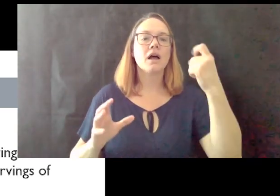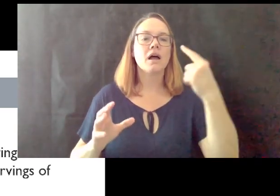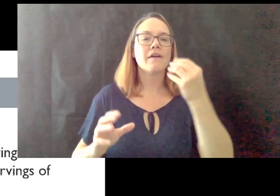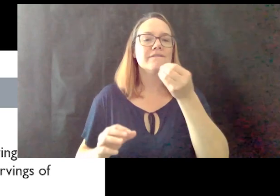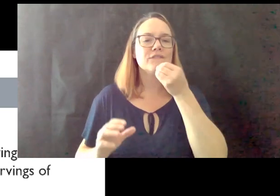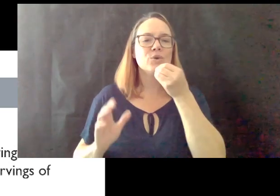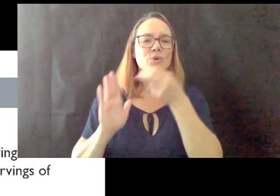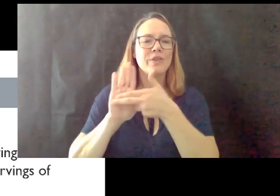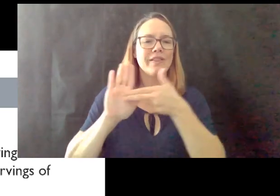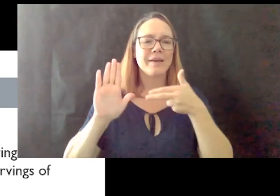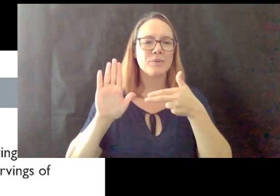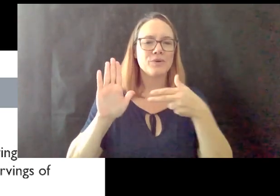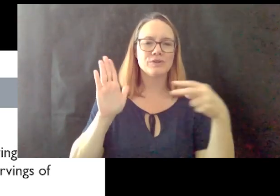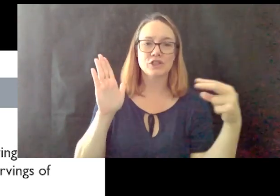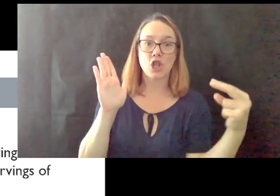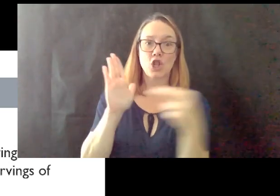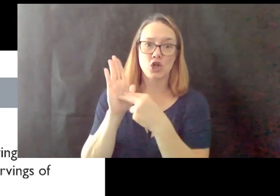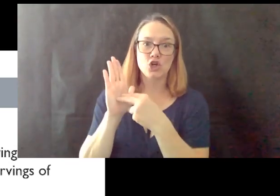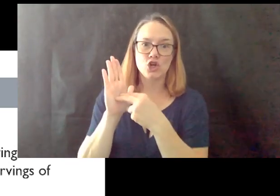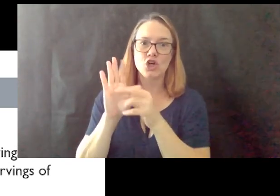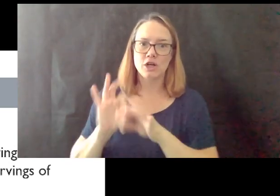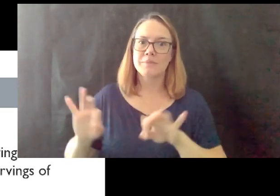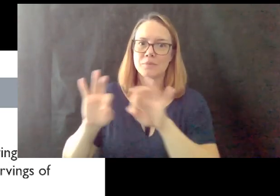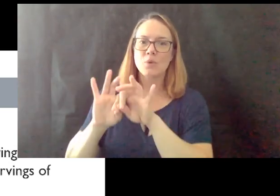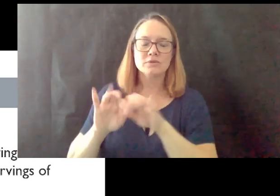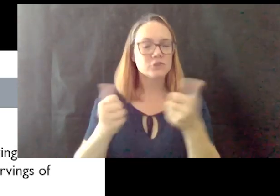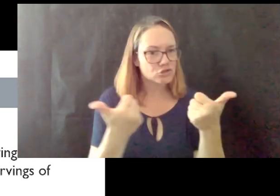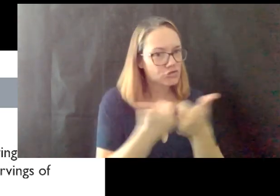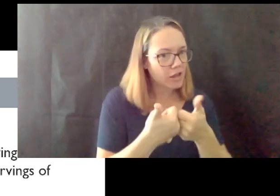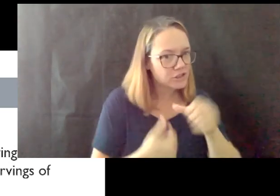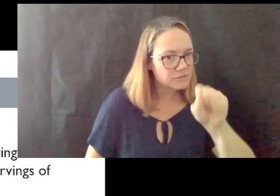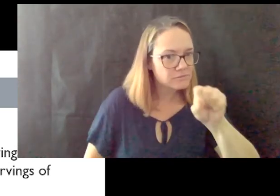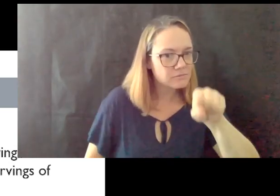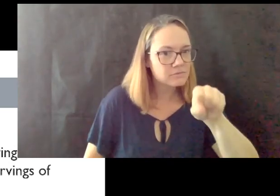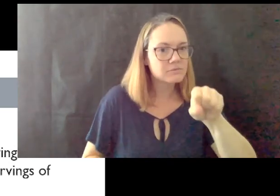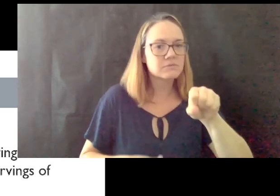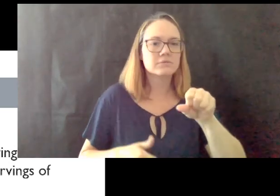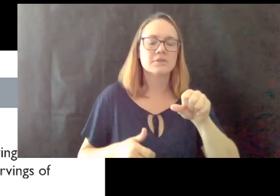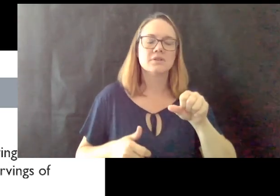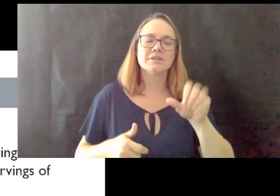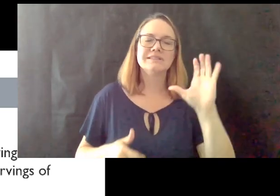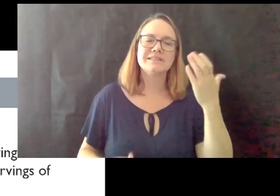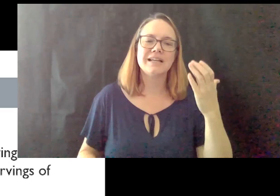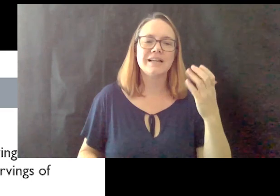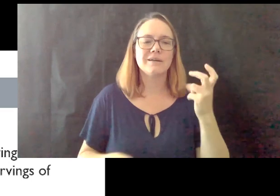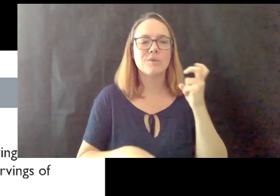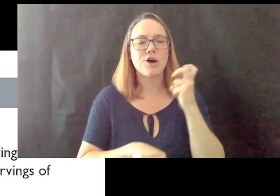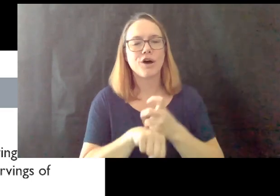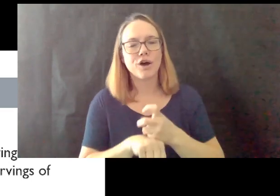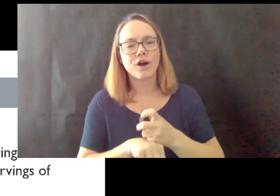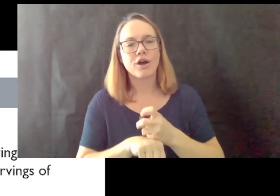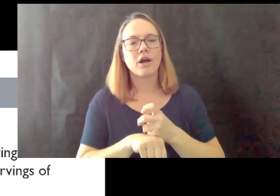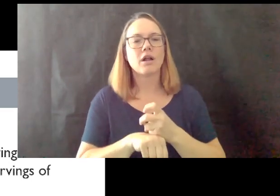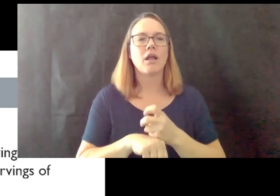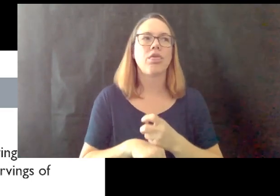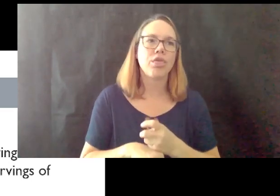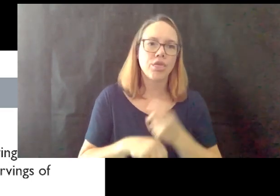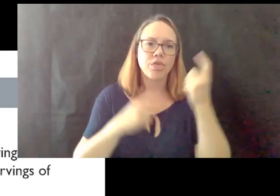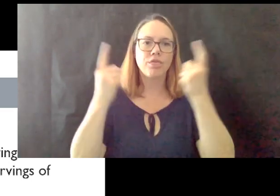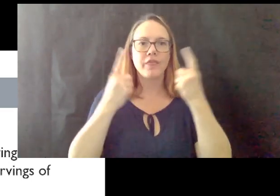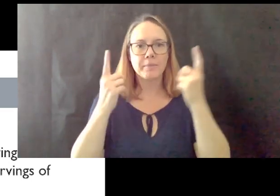Look at nutrition labels often. This is a challenge to you folks. I know it sounds like such a task,